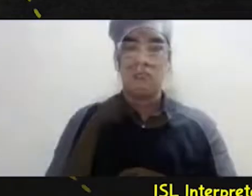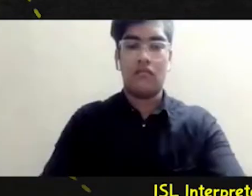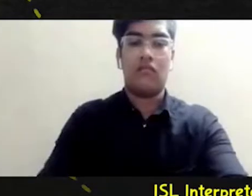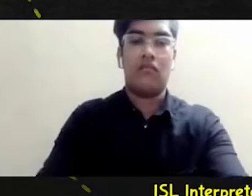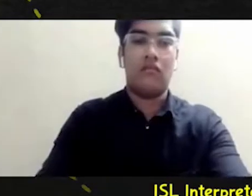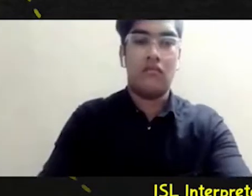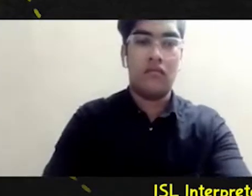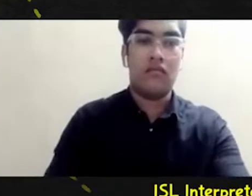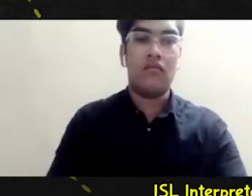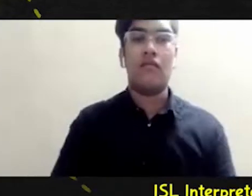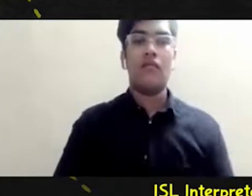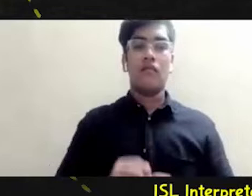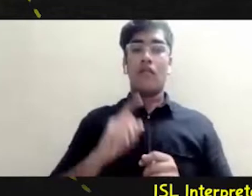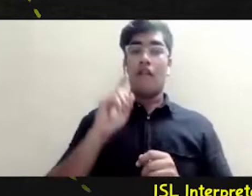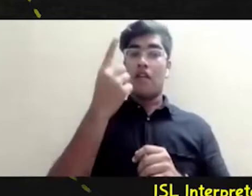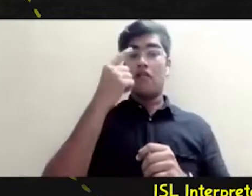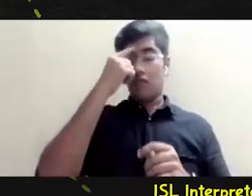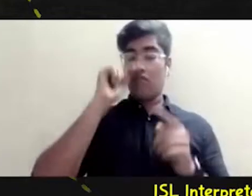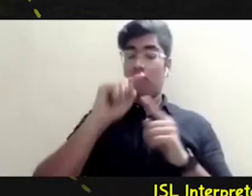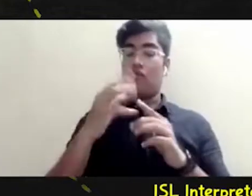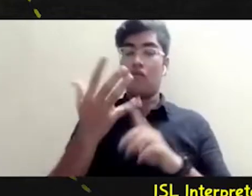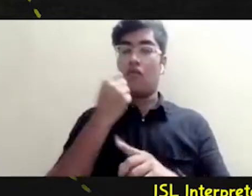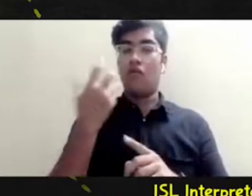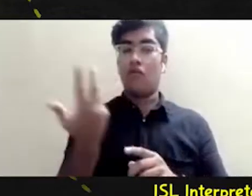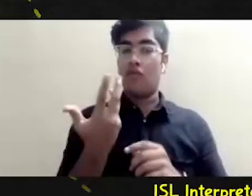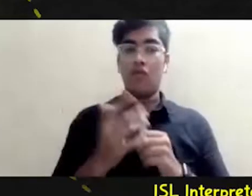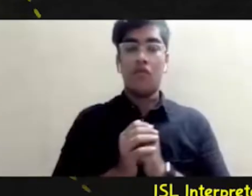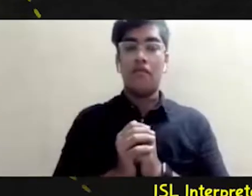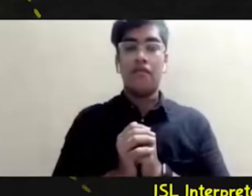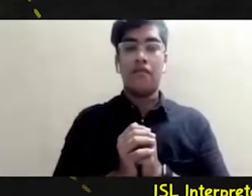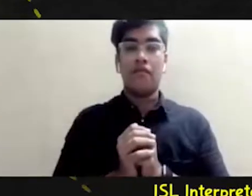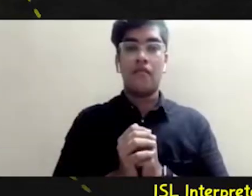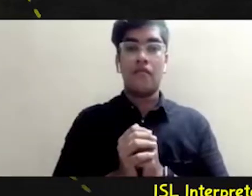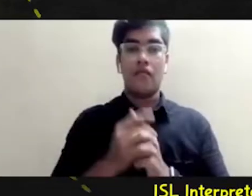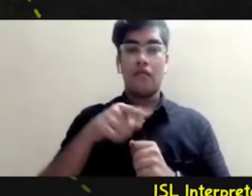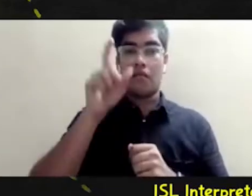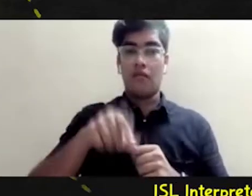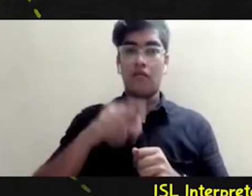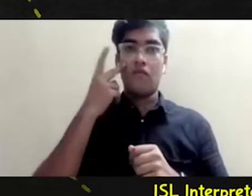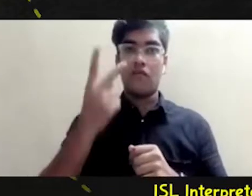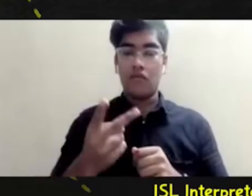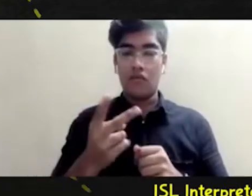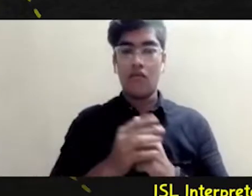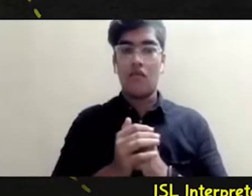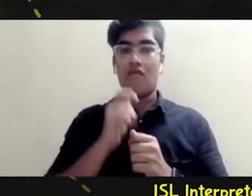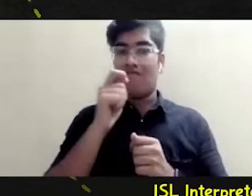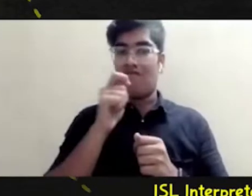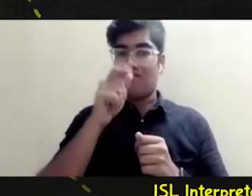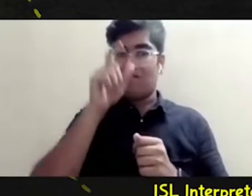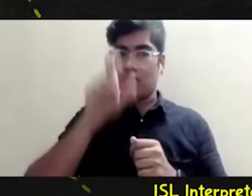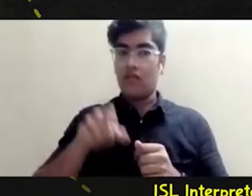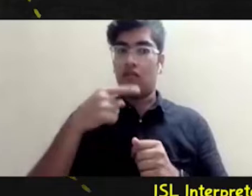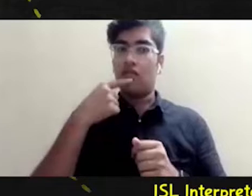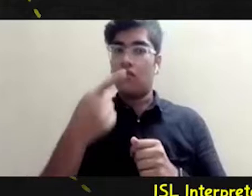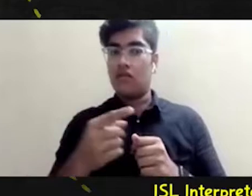the most memorable things that was told to me was this journalist who told me that, she'd met Raju Shetty,